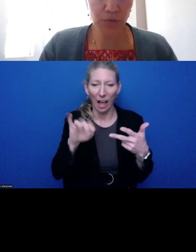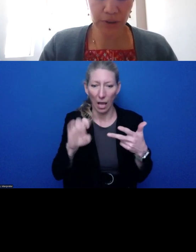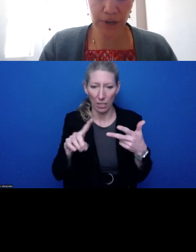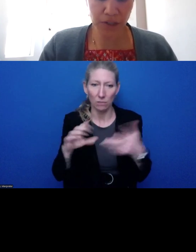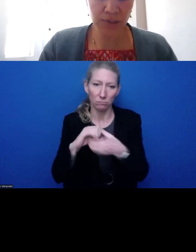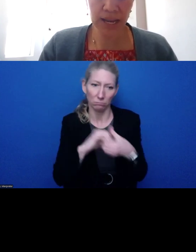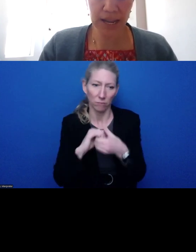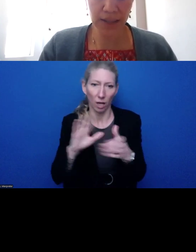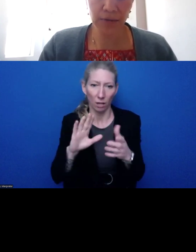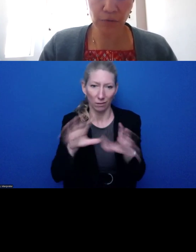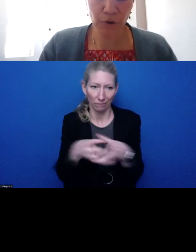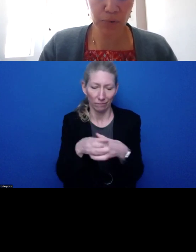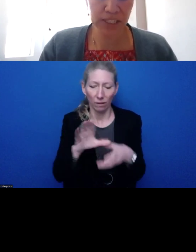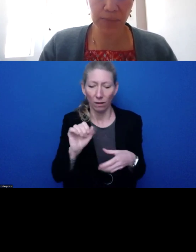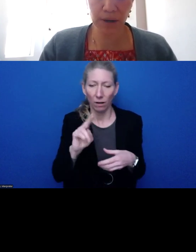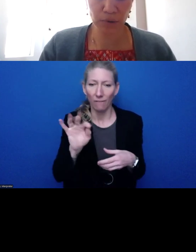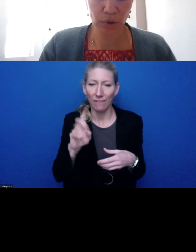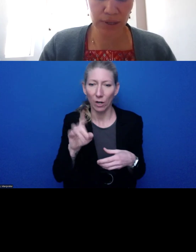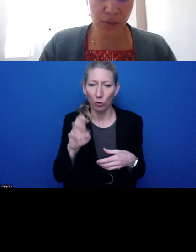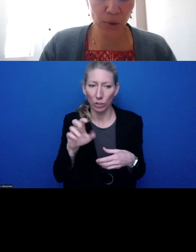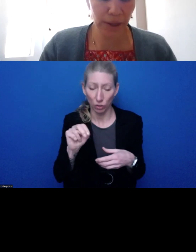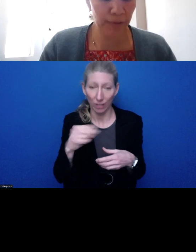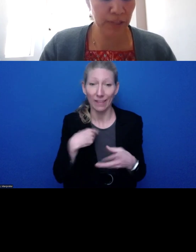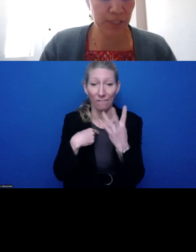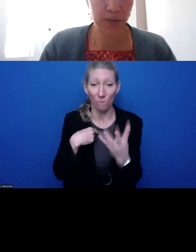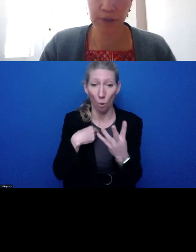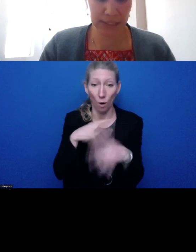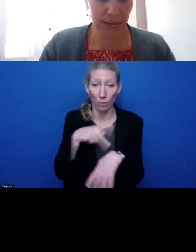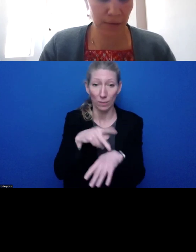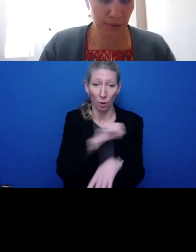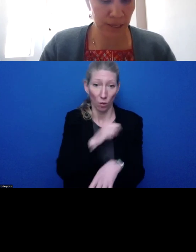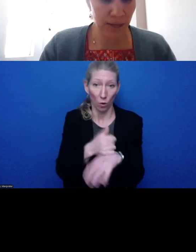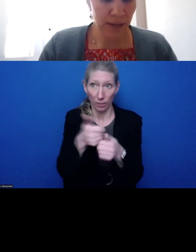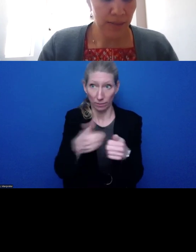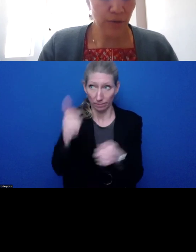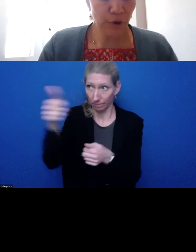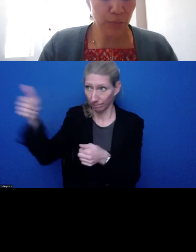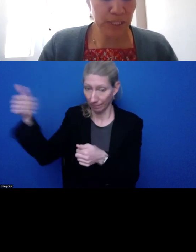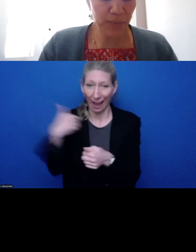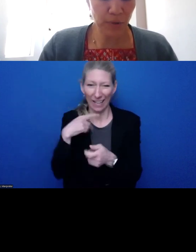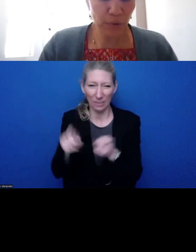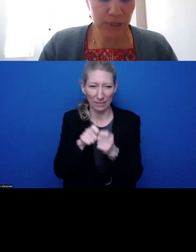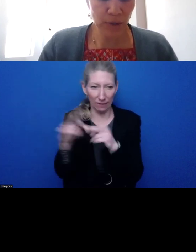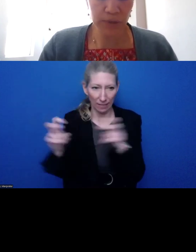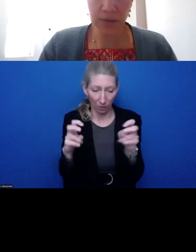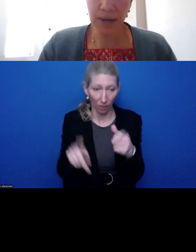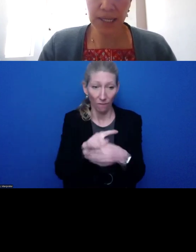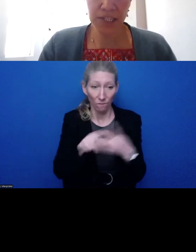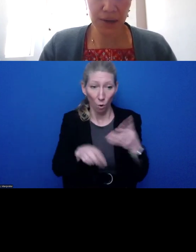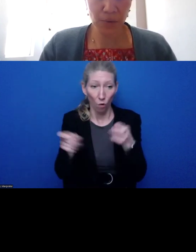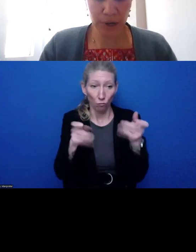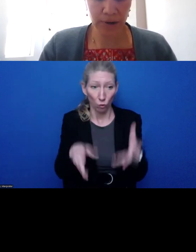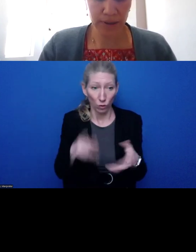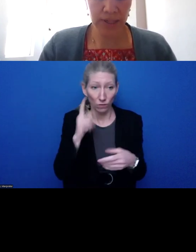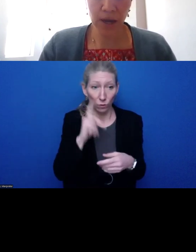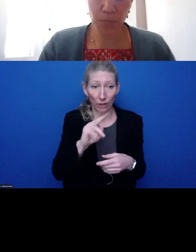Each confederation elected 4 principal authorities who held specific titles. The 4 principal rulers of the Nima